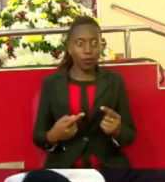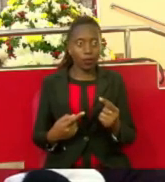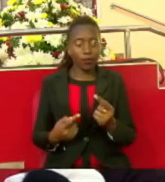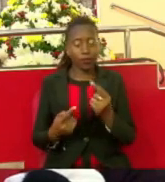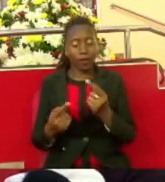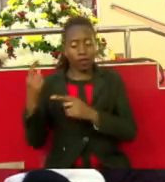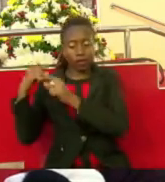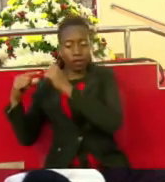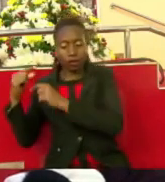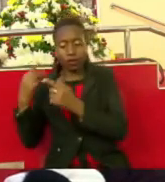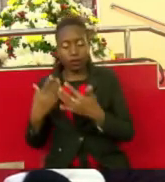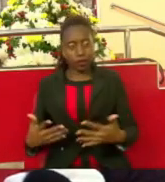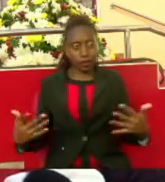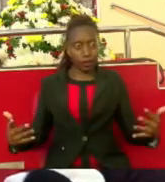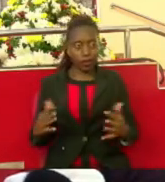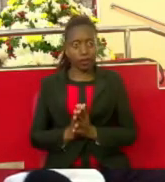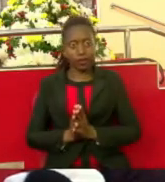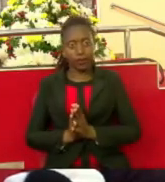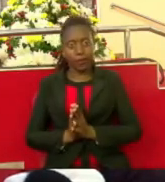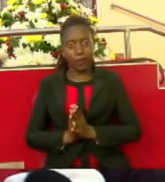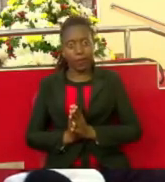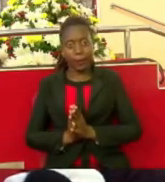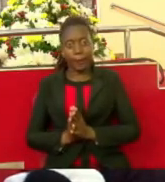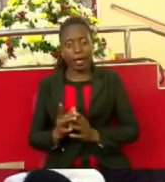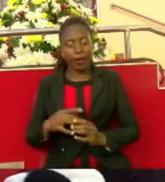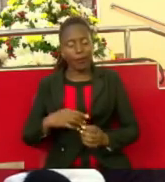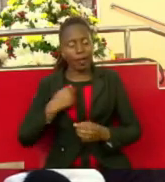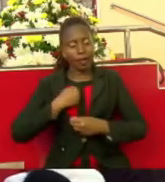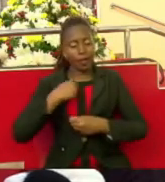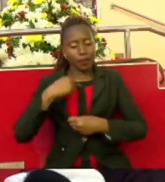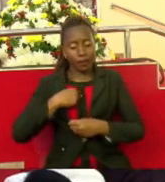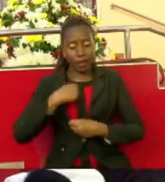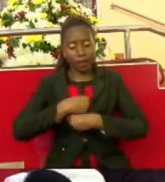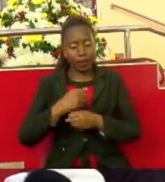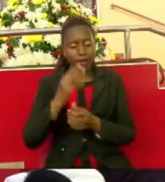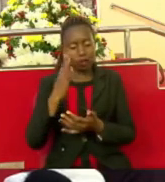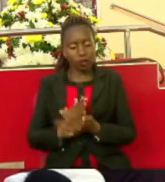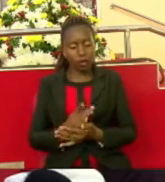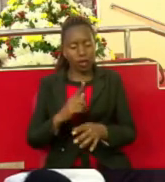And I was telling them, I have always made sure whenever I go to pray for children that have been born,